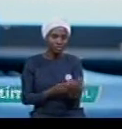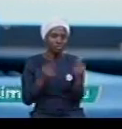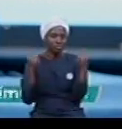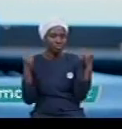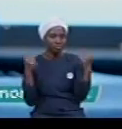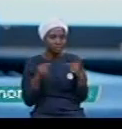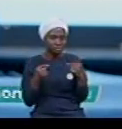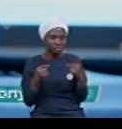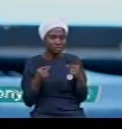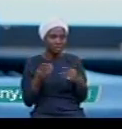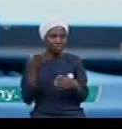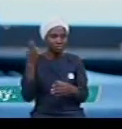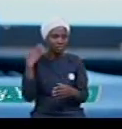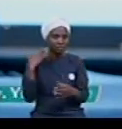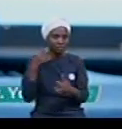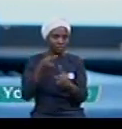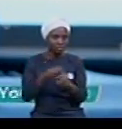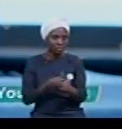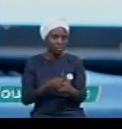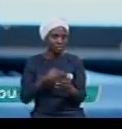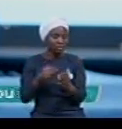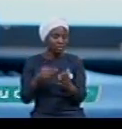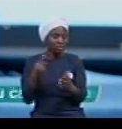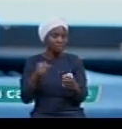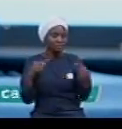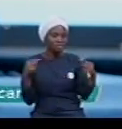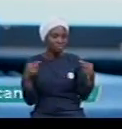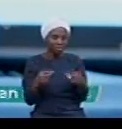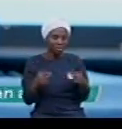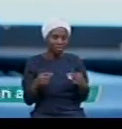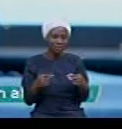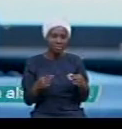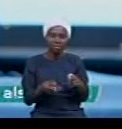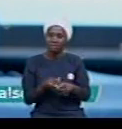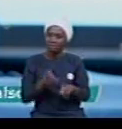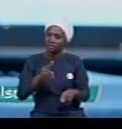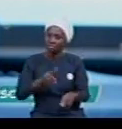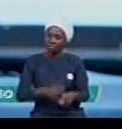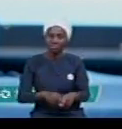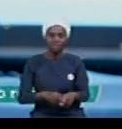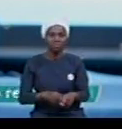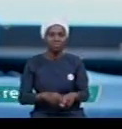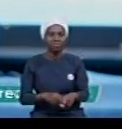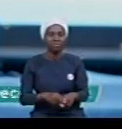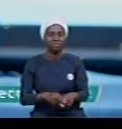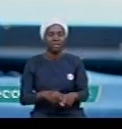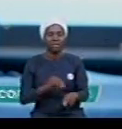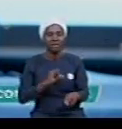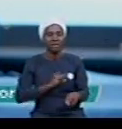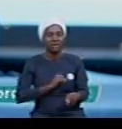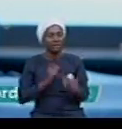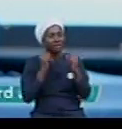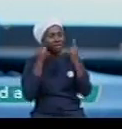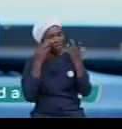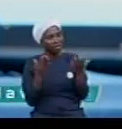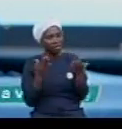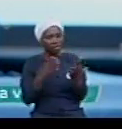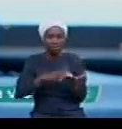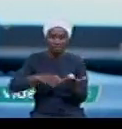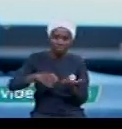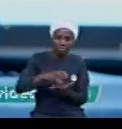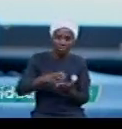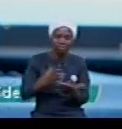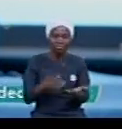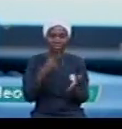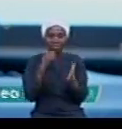koja irora yen le debi ge bo wa leleyi gck to su to